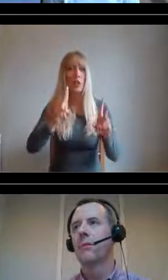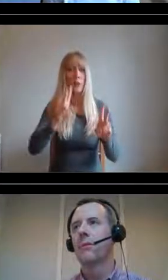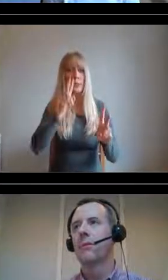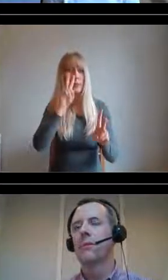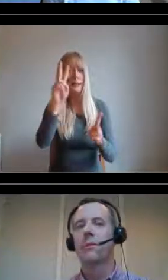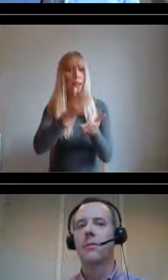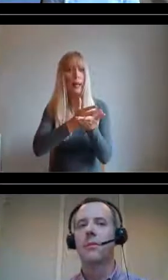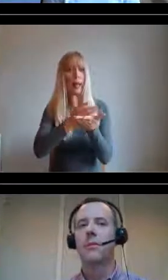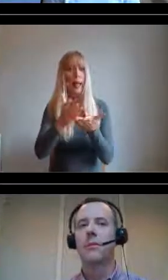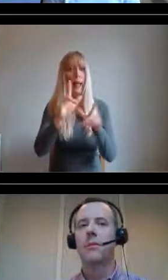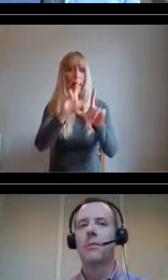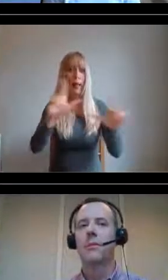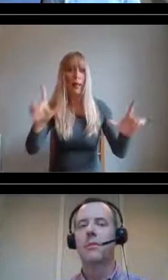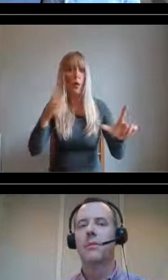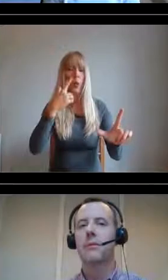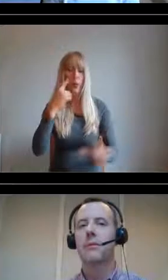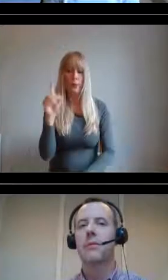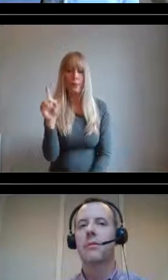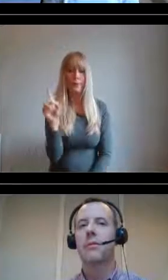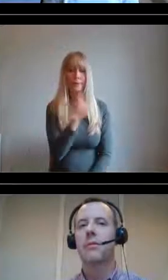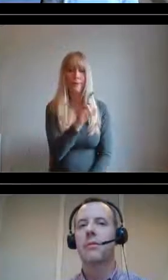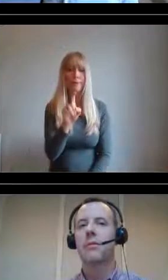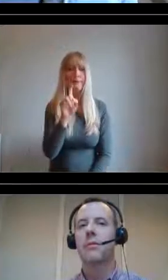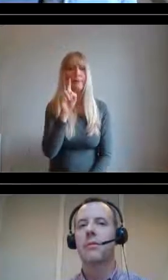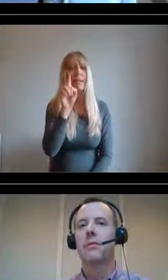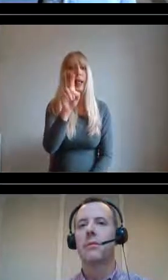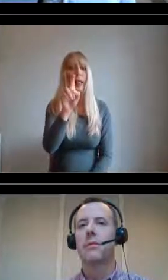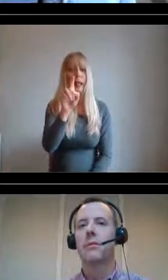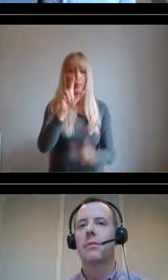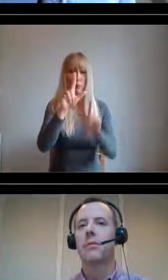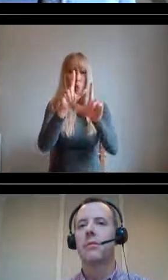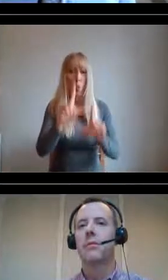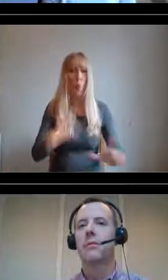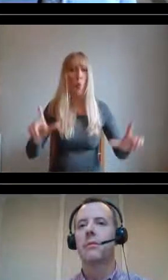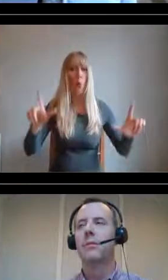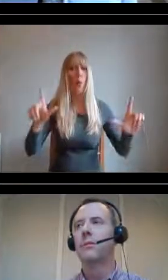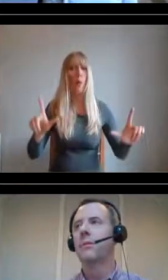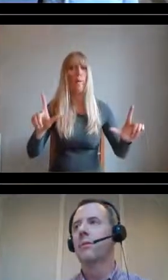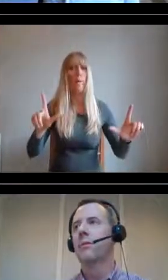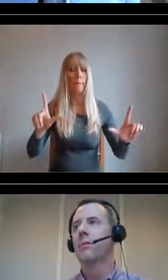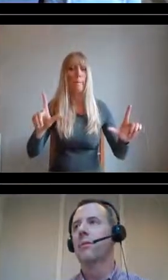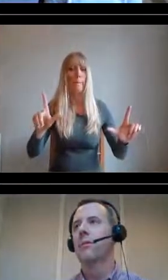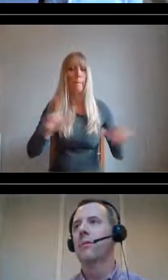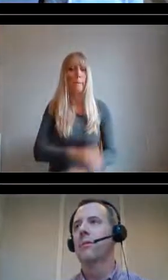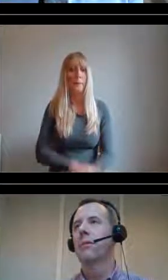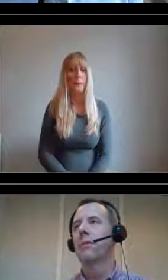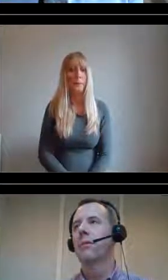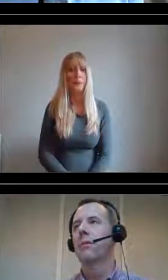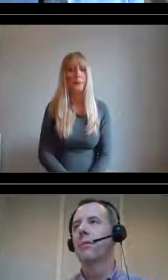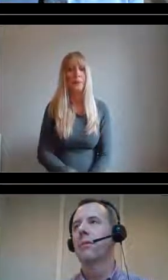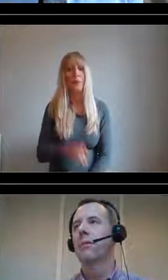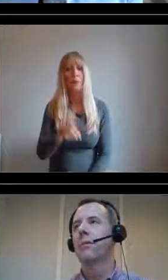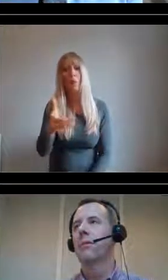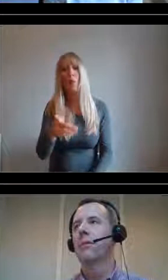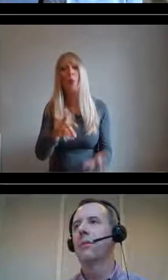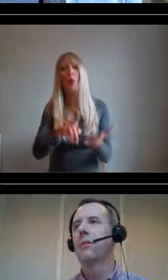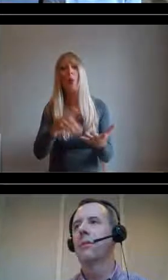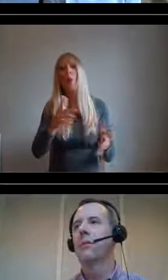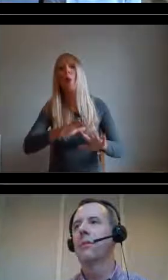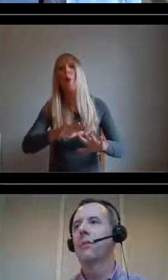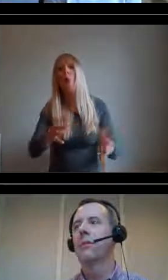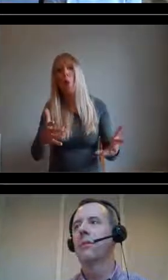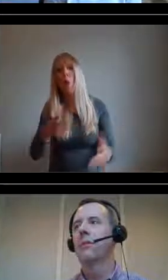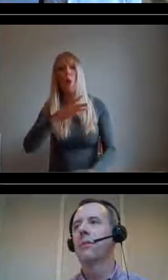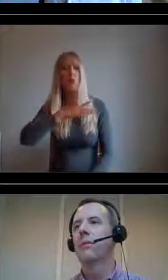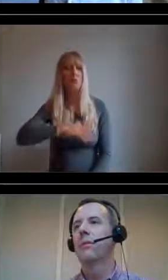BSL interpreters at any time, all you have to do is hover your mouse over their camera and click the button to expand. Similarly, should